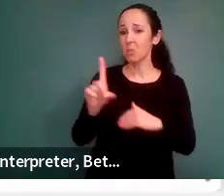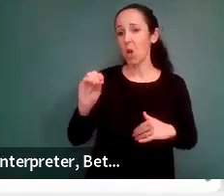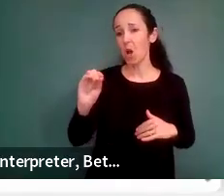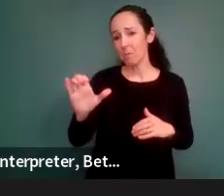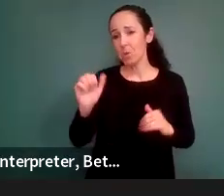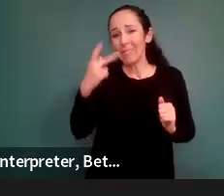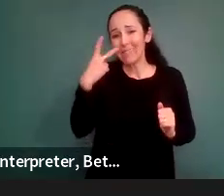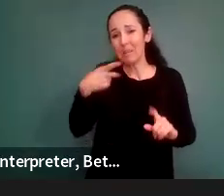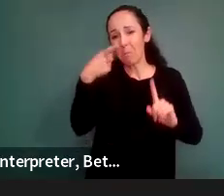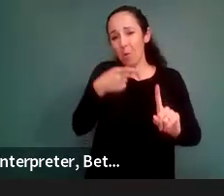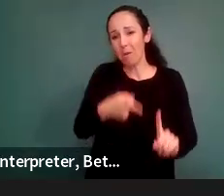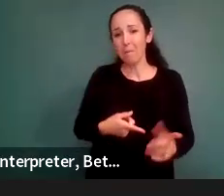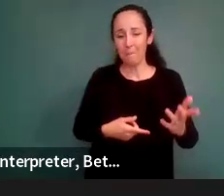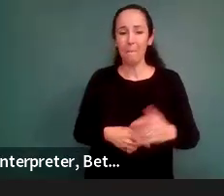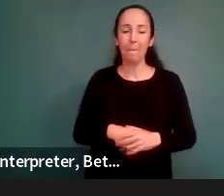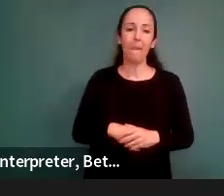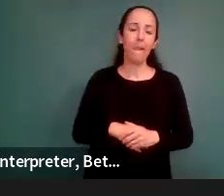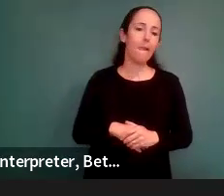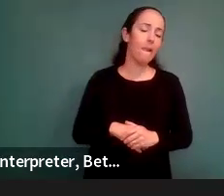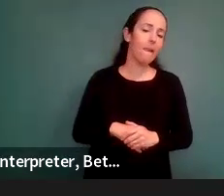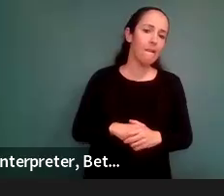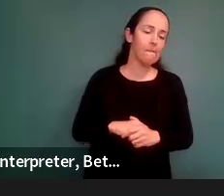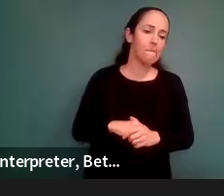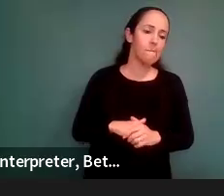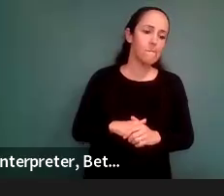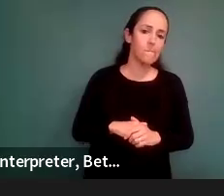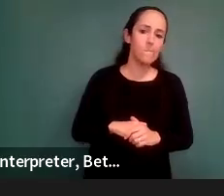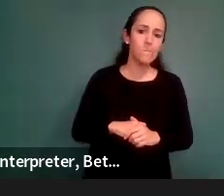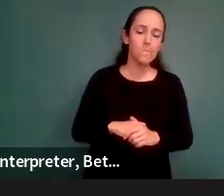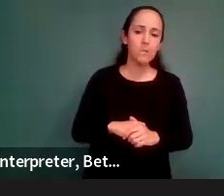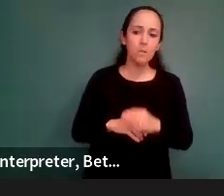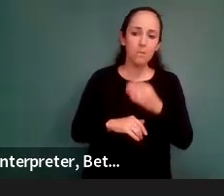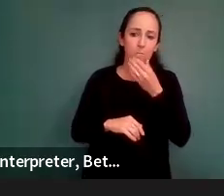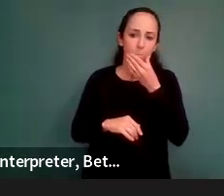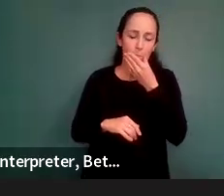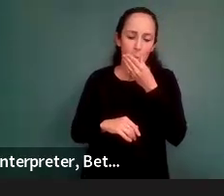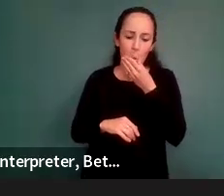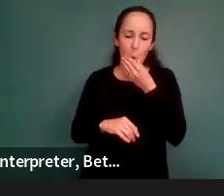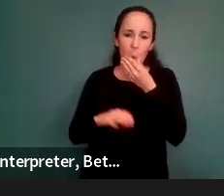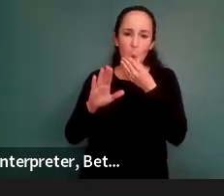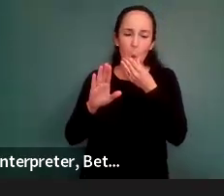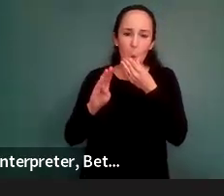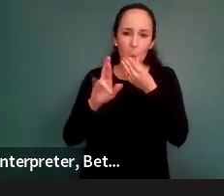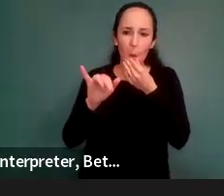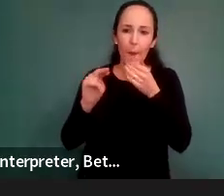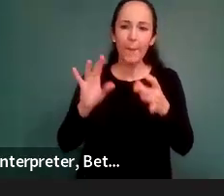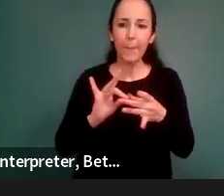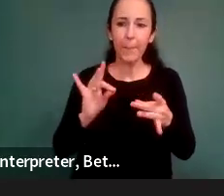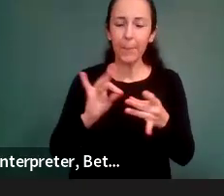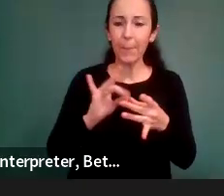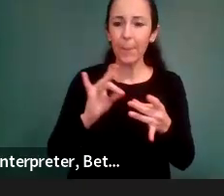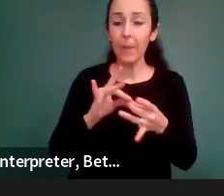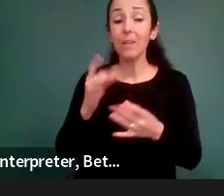That's Green sharing awesome, meeting. Willis. Okay. I was just gonna cover how to do it with mouse clicks. Not everyone might be using